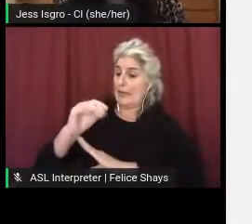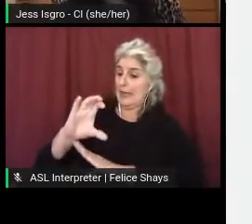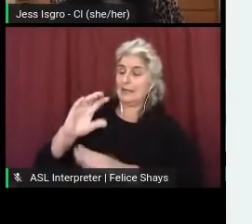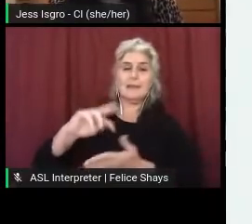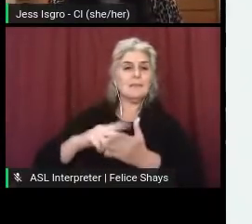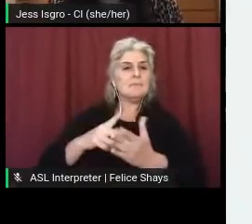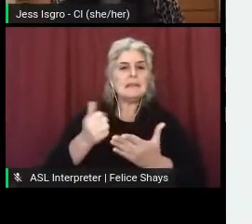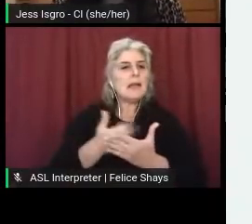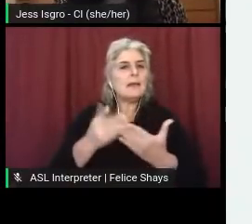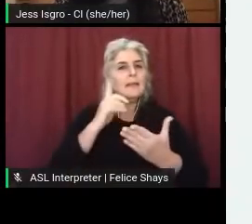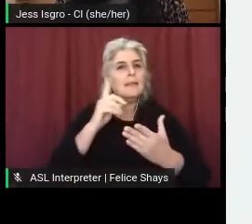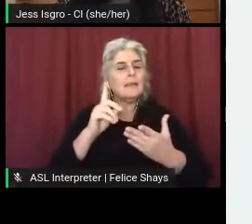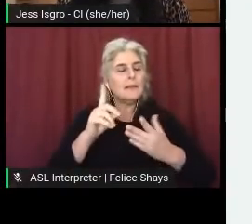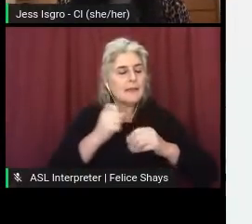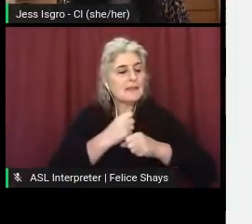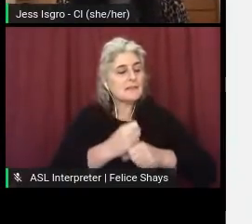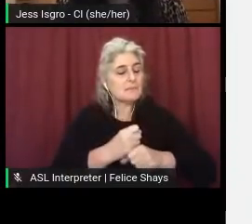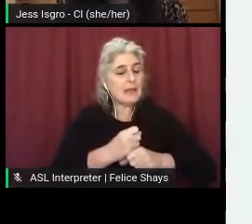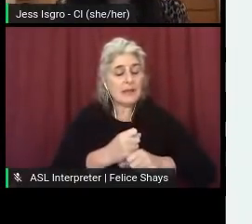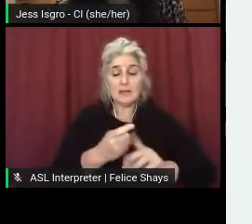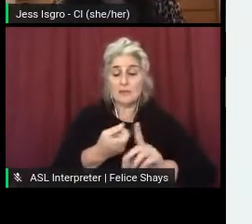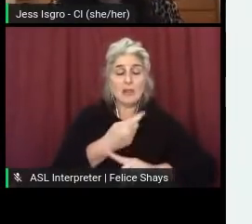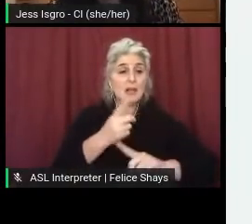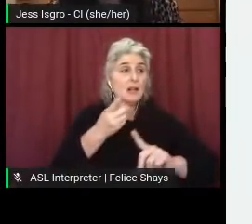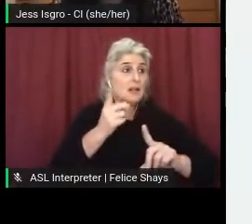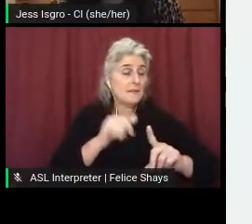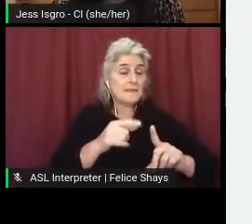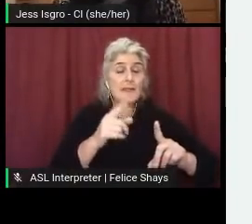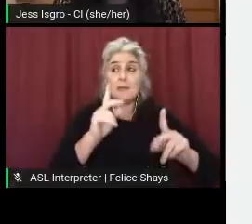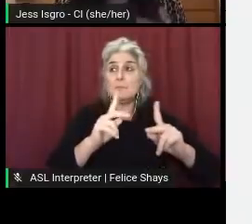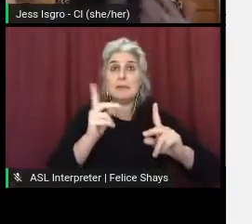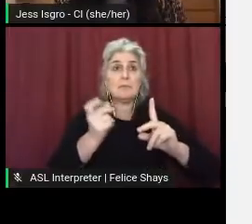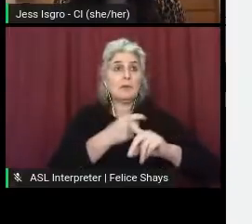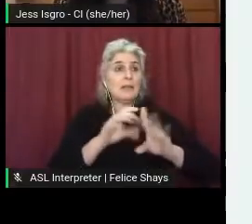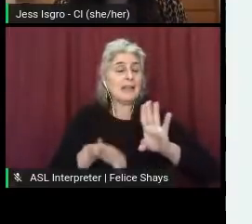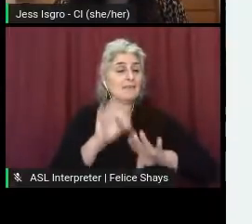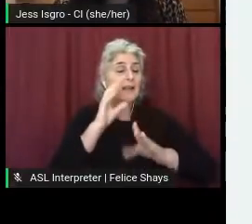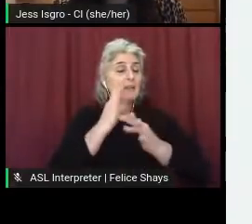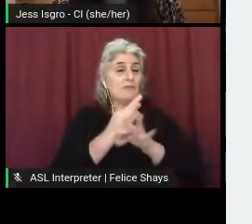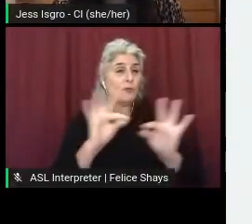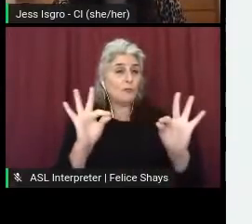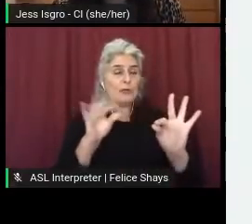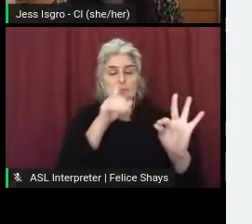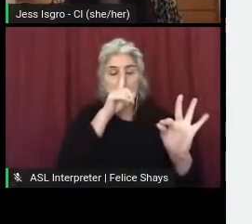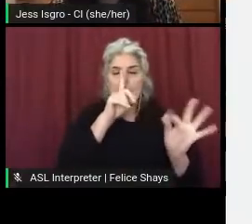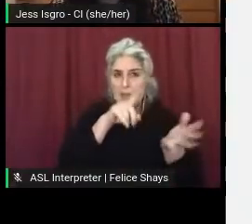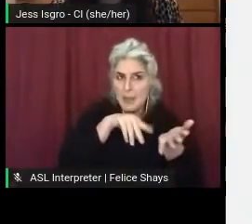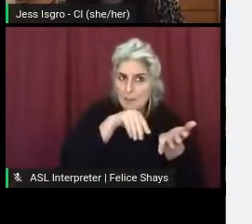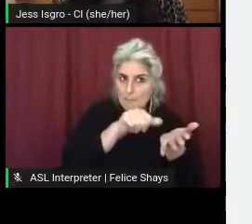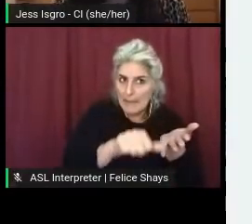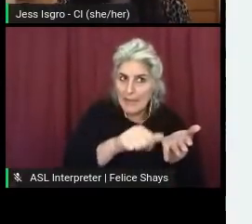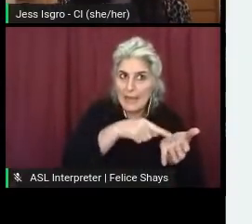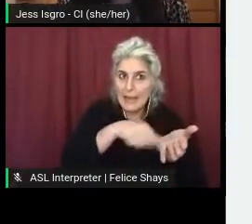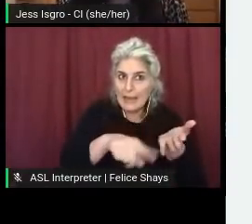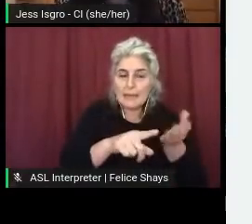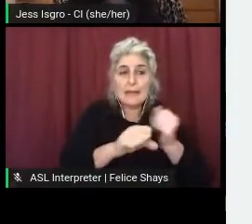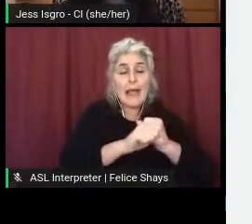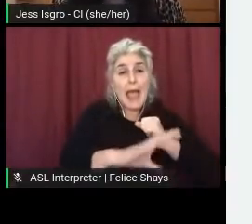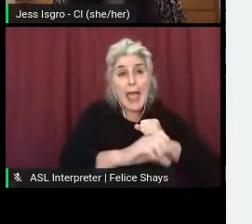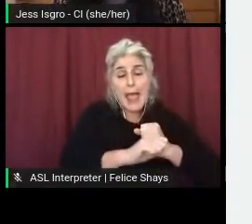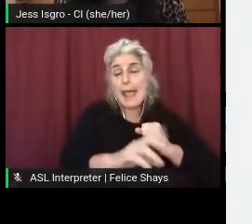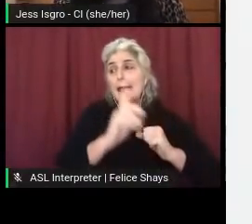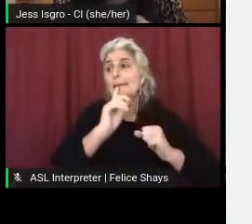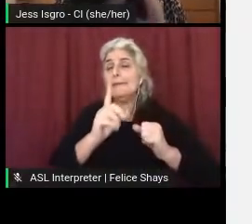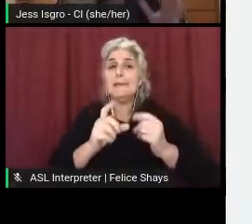created, posted, and available to users for free on social channels. So this is not paid content. We're not talking about ads, sponsored